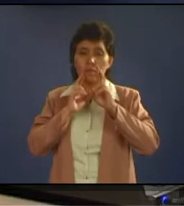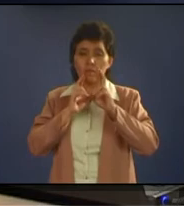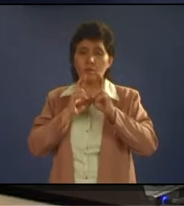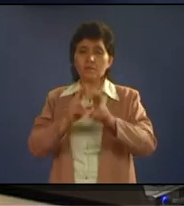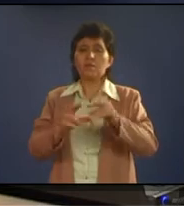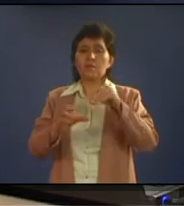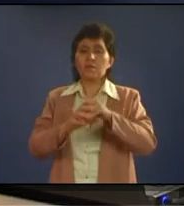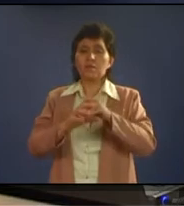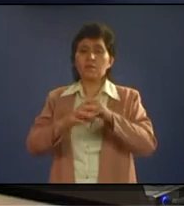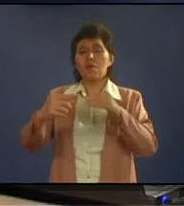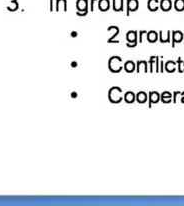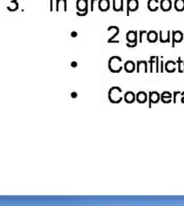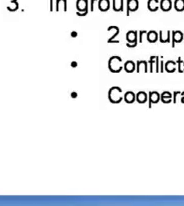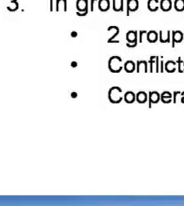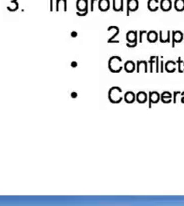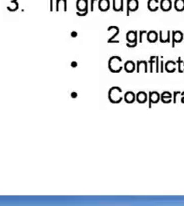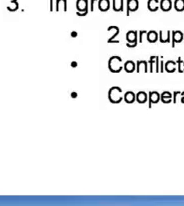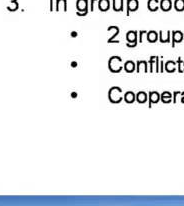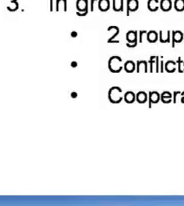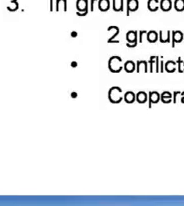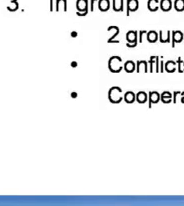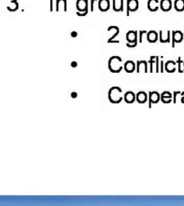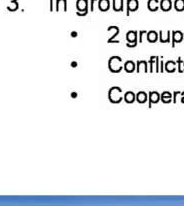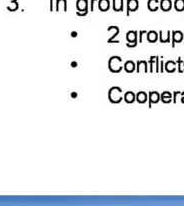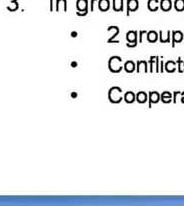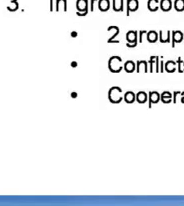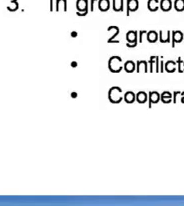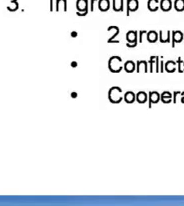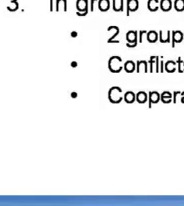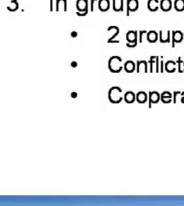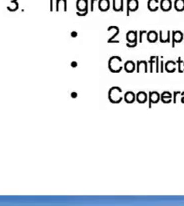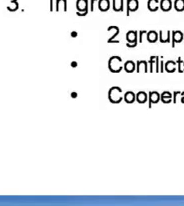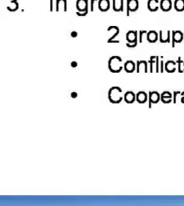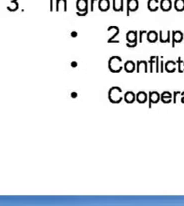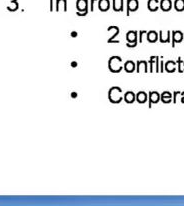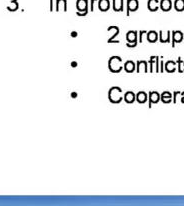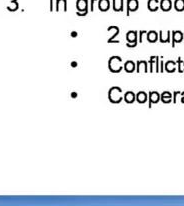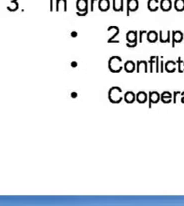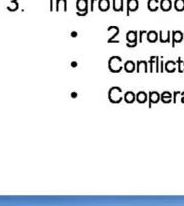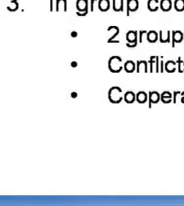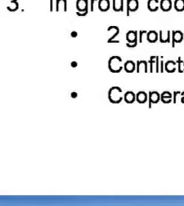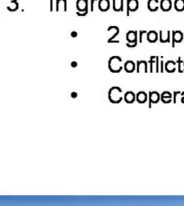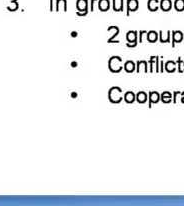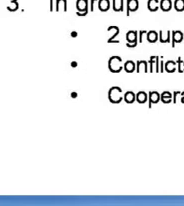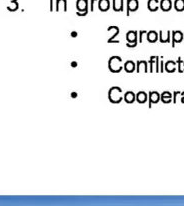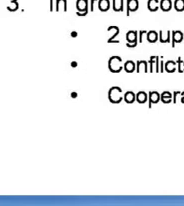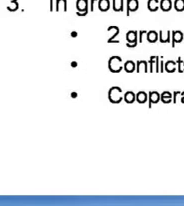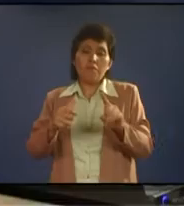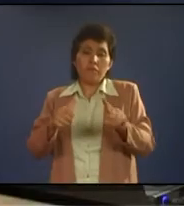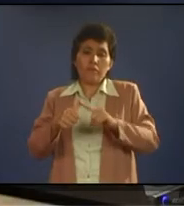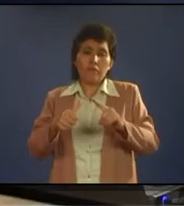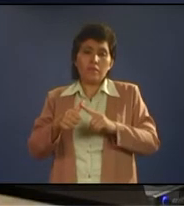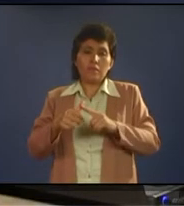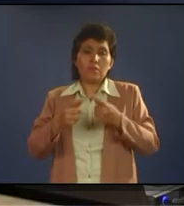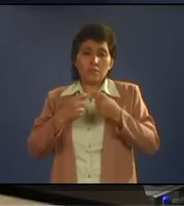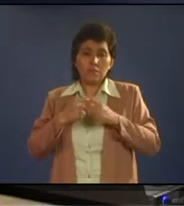result in conflicts within the group. And how are you going to improve on your conflicts? Now, the first one